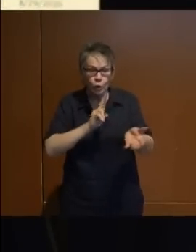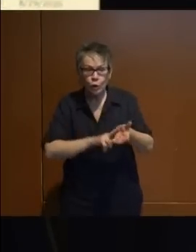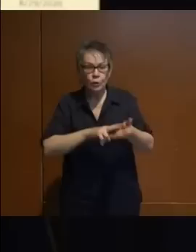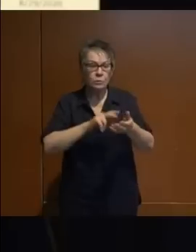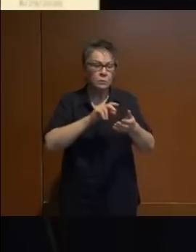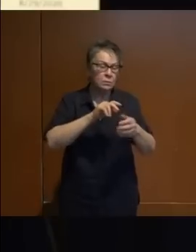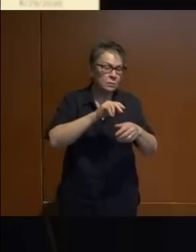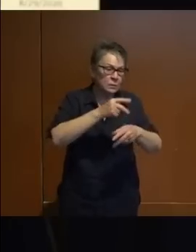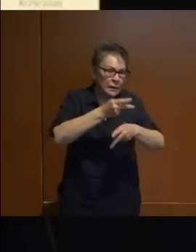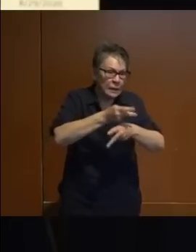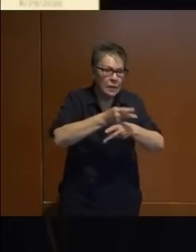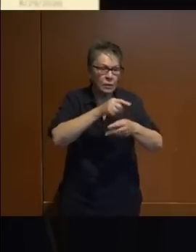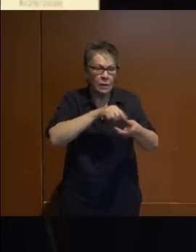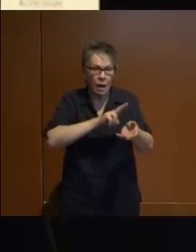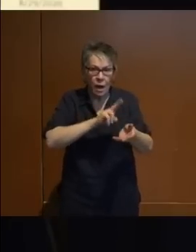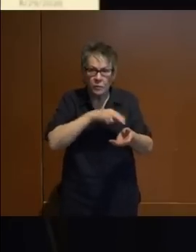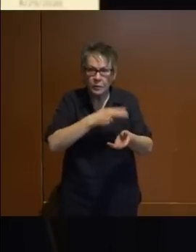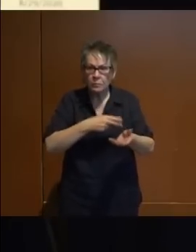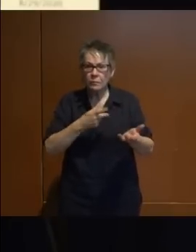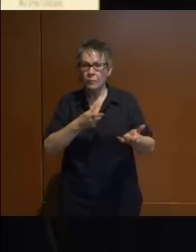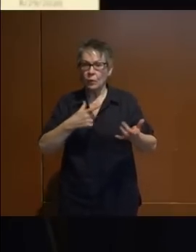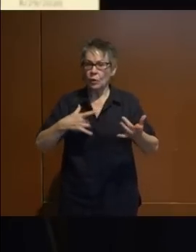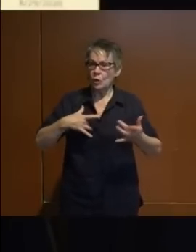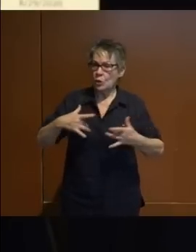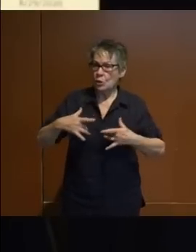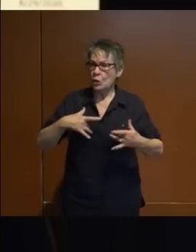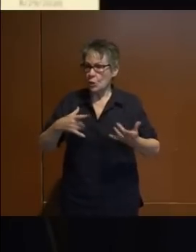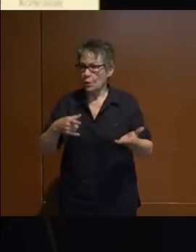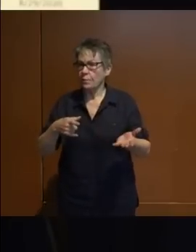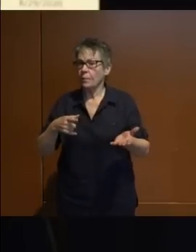most. Do I think we'll have enough ventilators? I do.